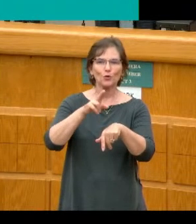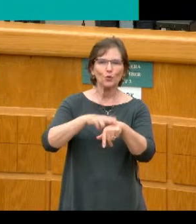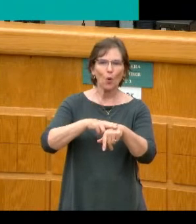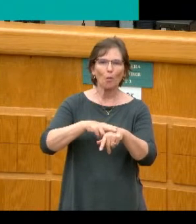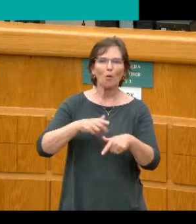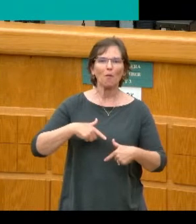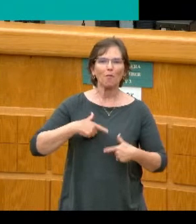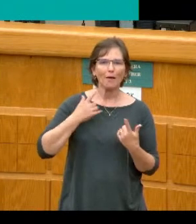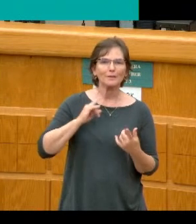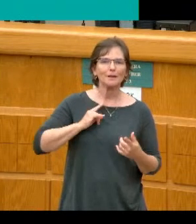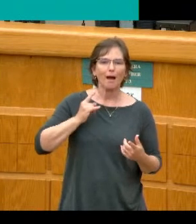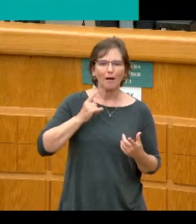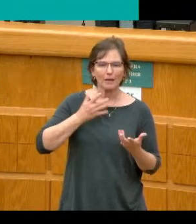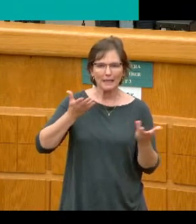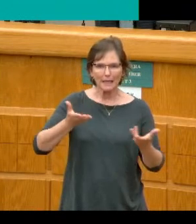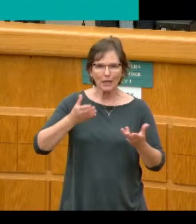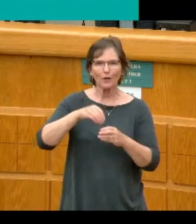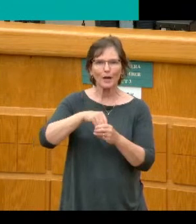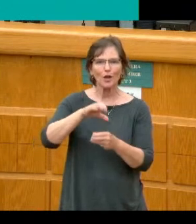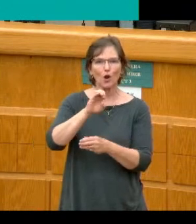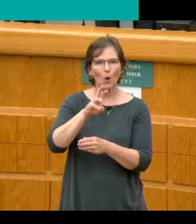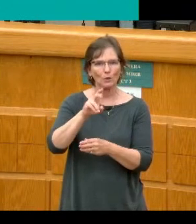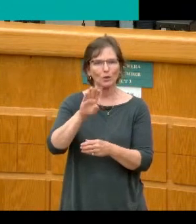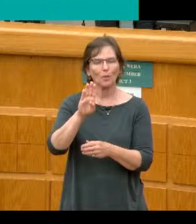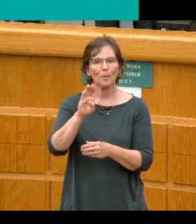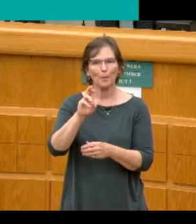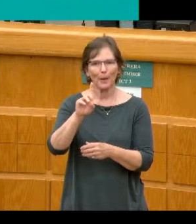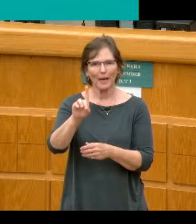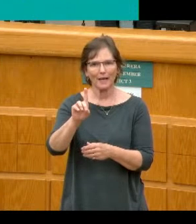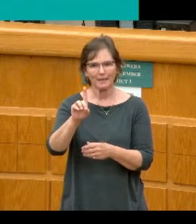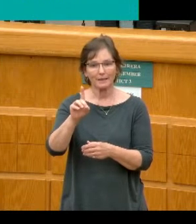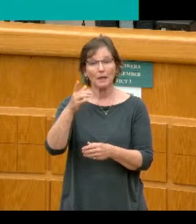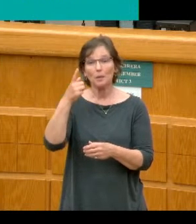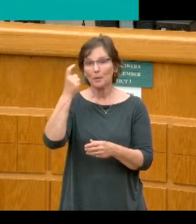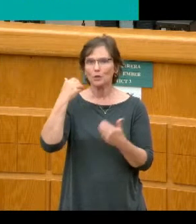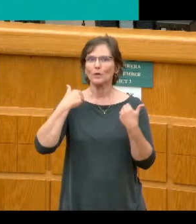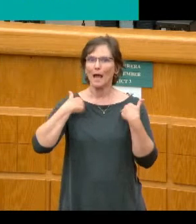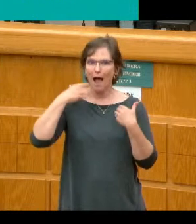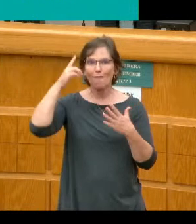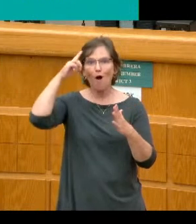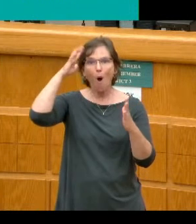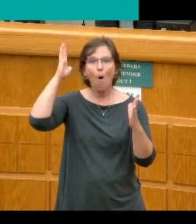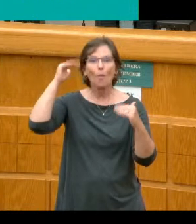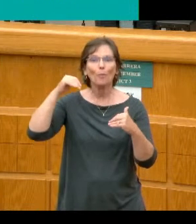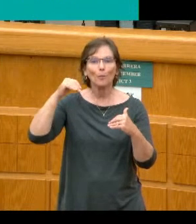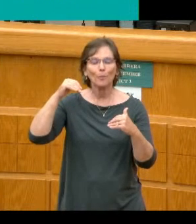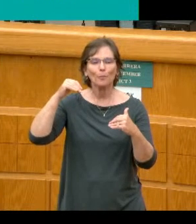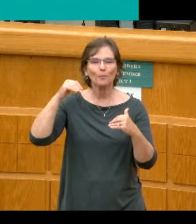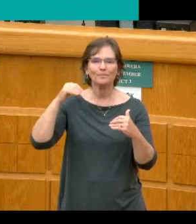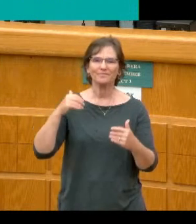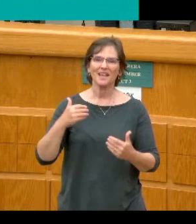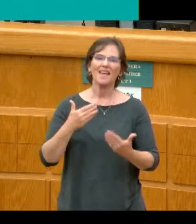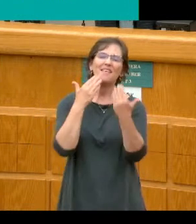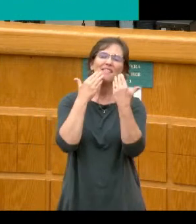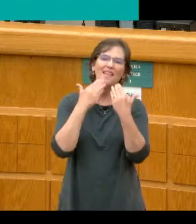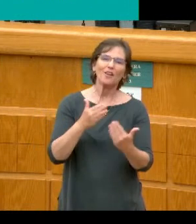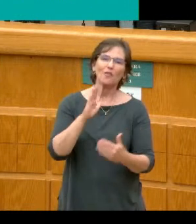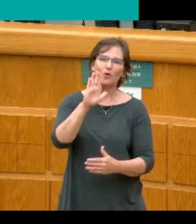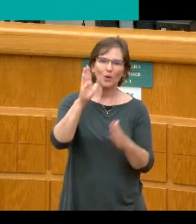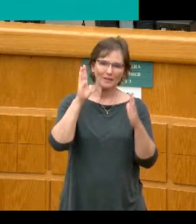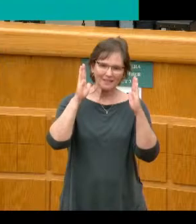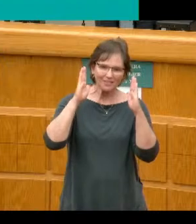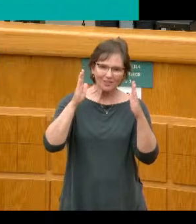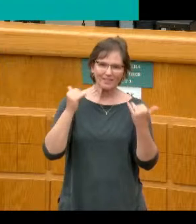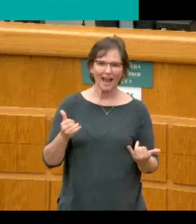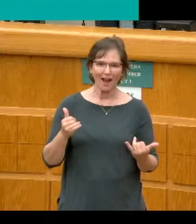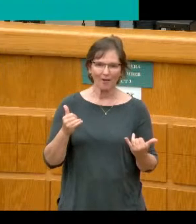we must do whatever it takes to ensure we survive COVID-19 pandemic and return to our